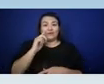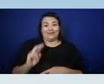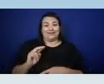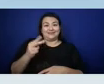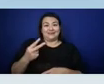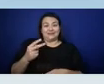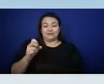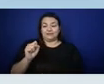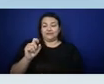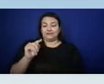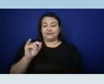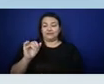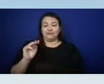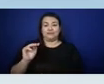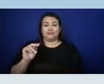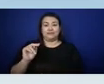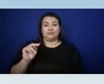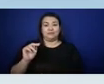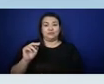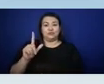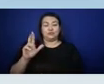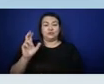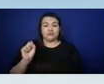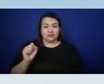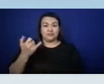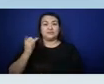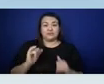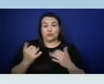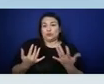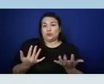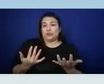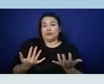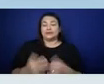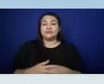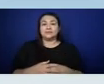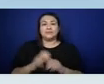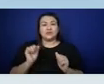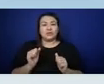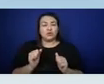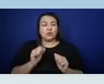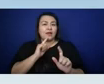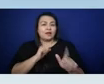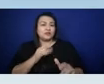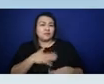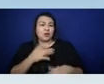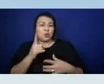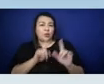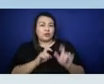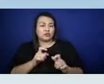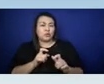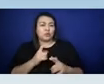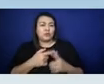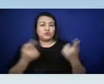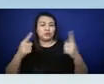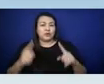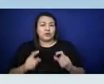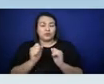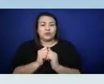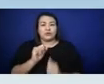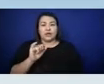those $600 or $1,200 that we were supposed to get. To this day, I still have not received the